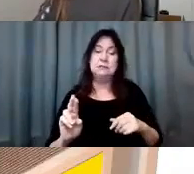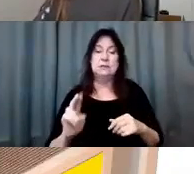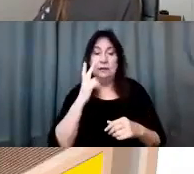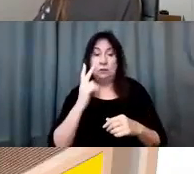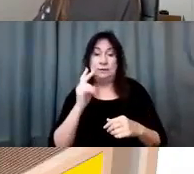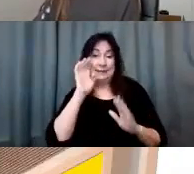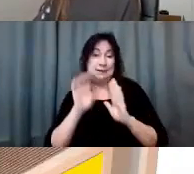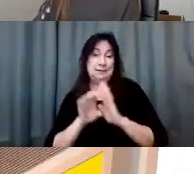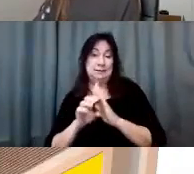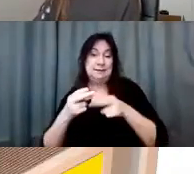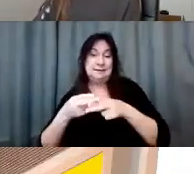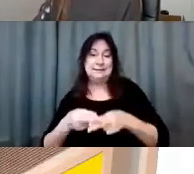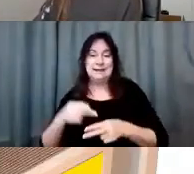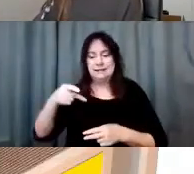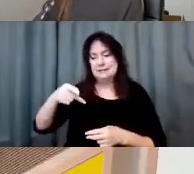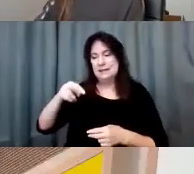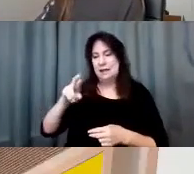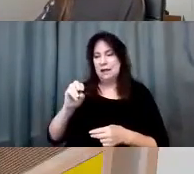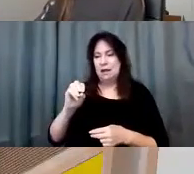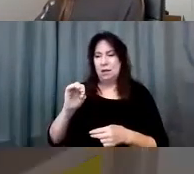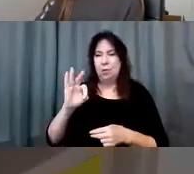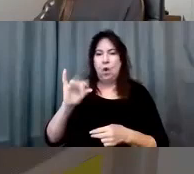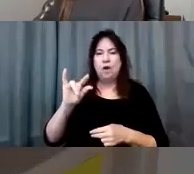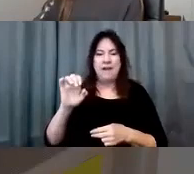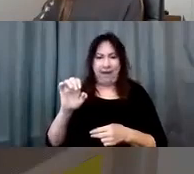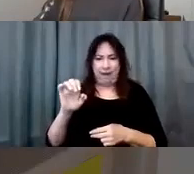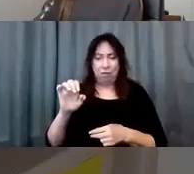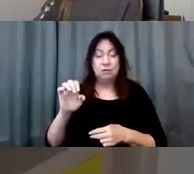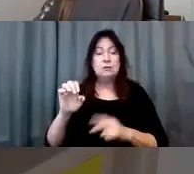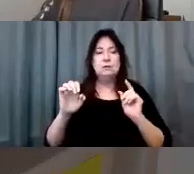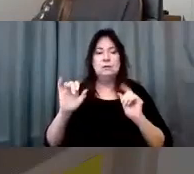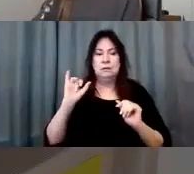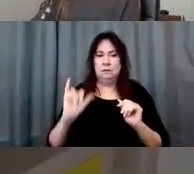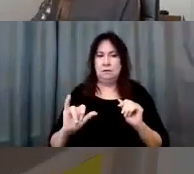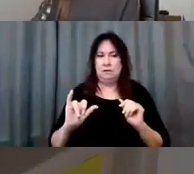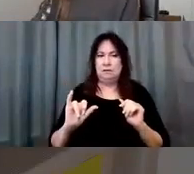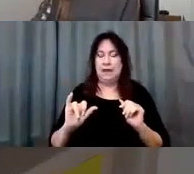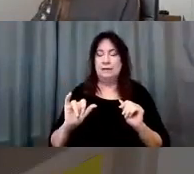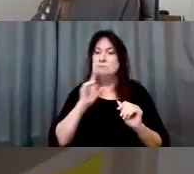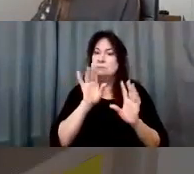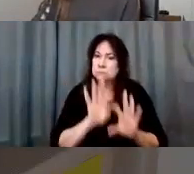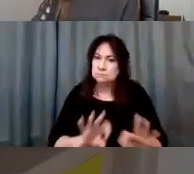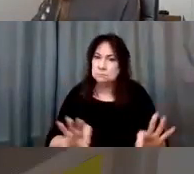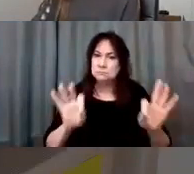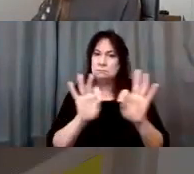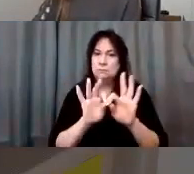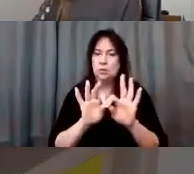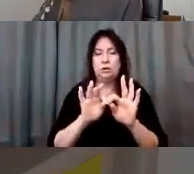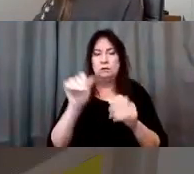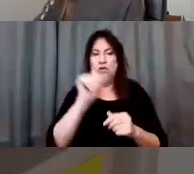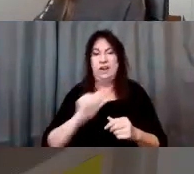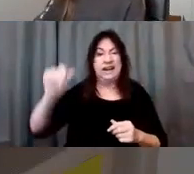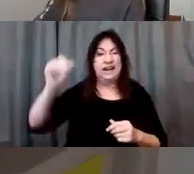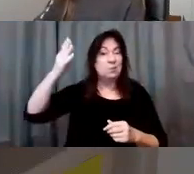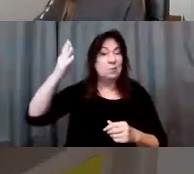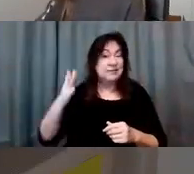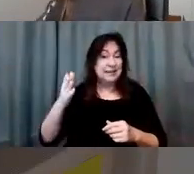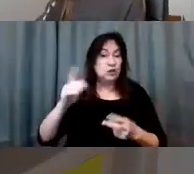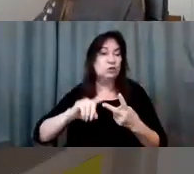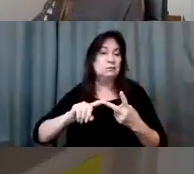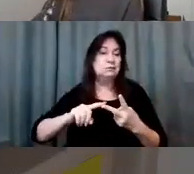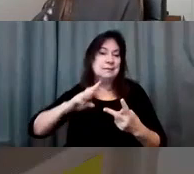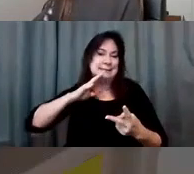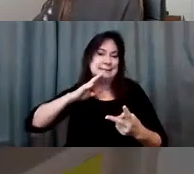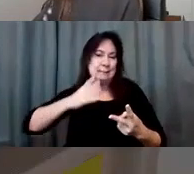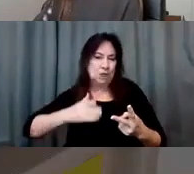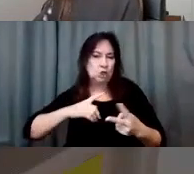icon that reads Profile. This profile is going to be important for any presenters or speakers